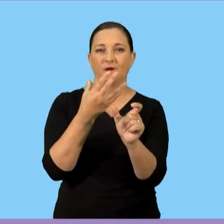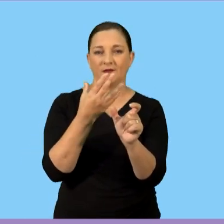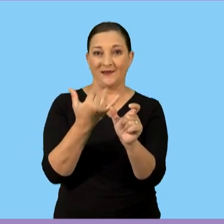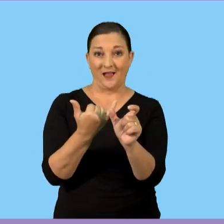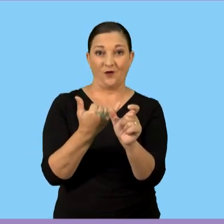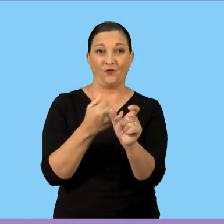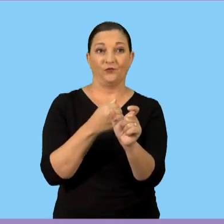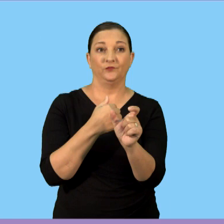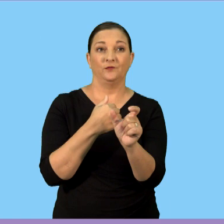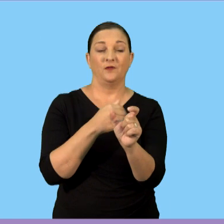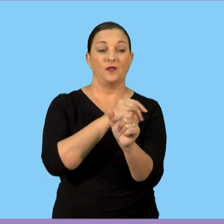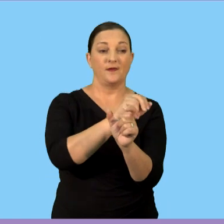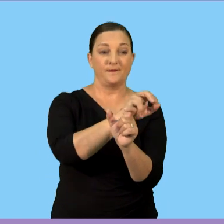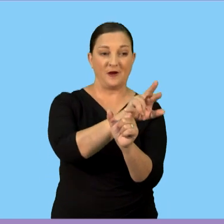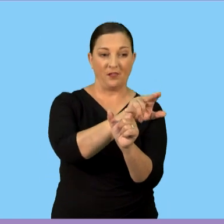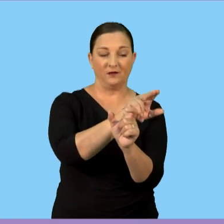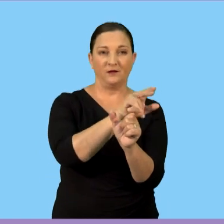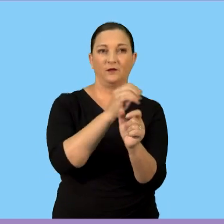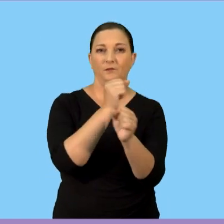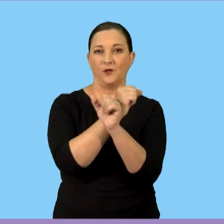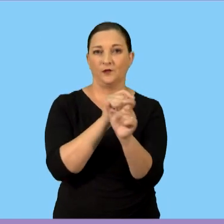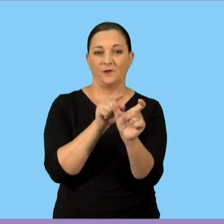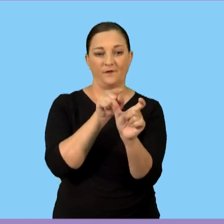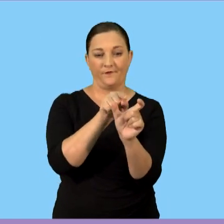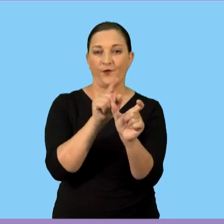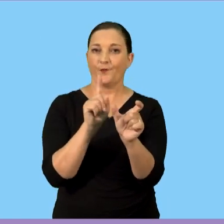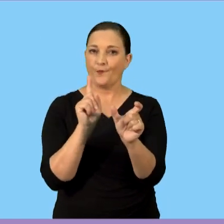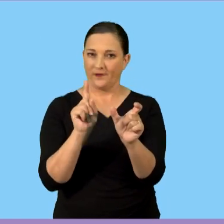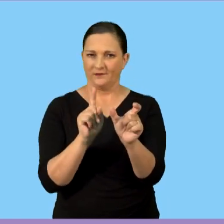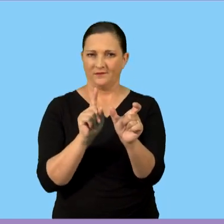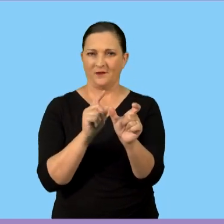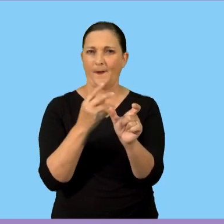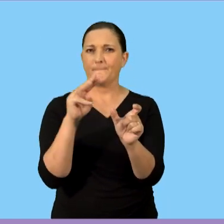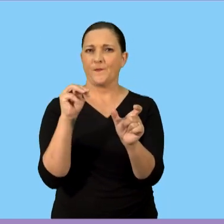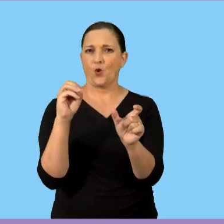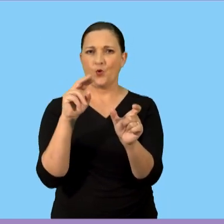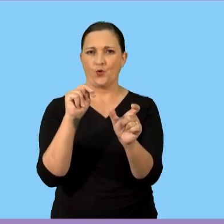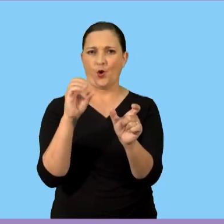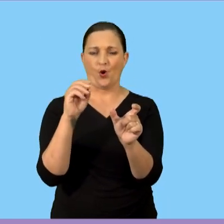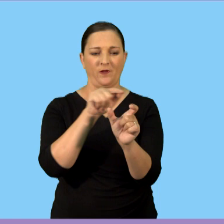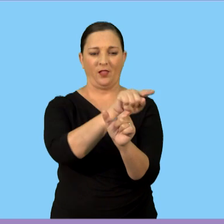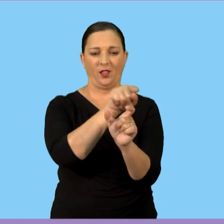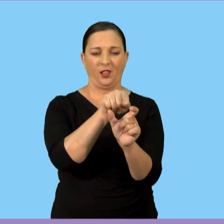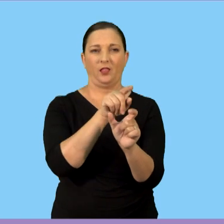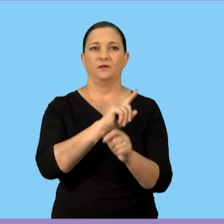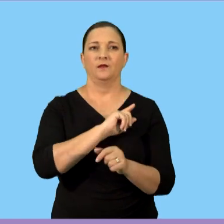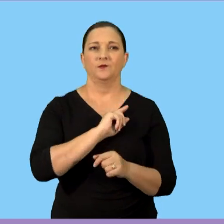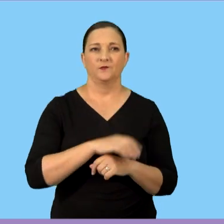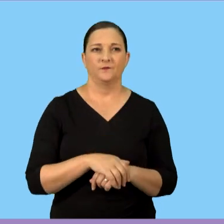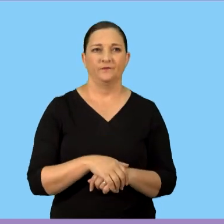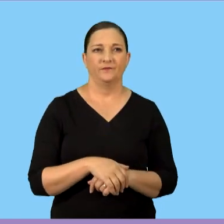a monomial. So we are going to start by first multiplying the integers. That is a +9 multiplied by a